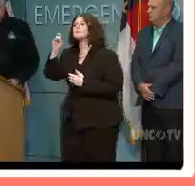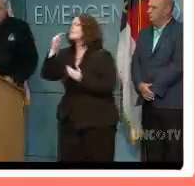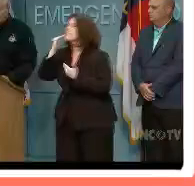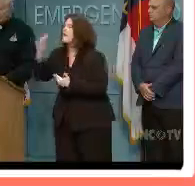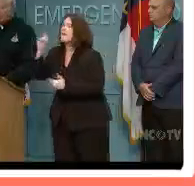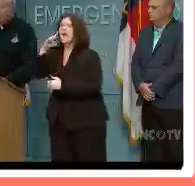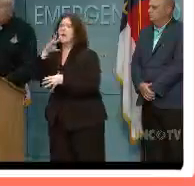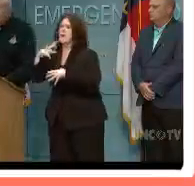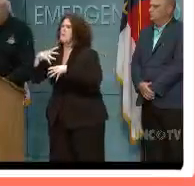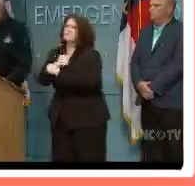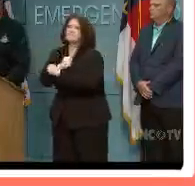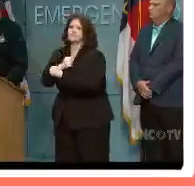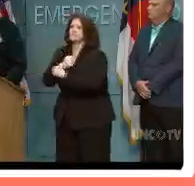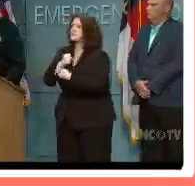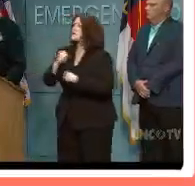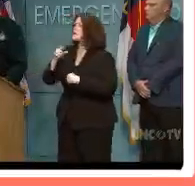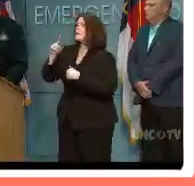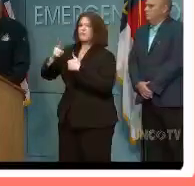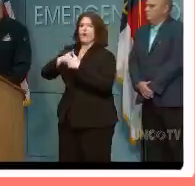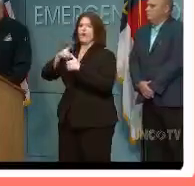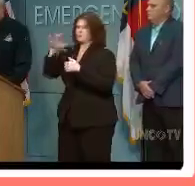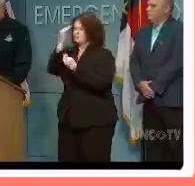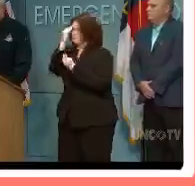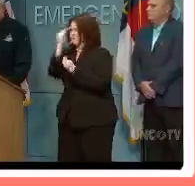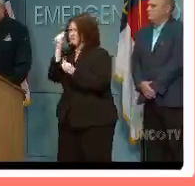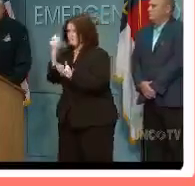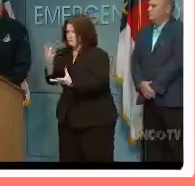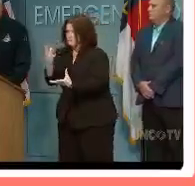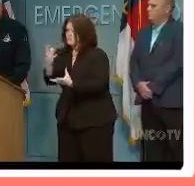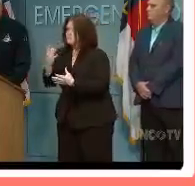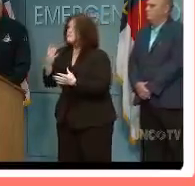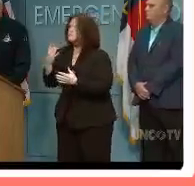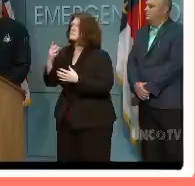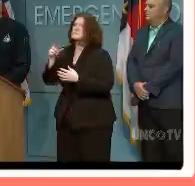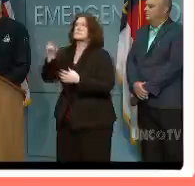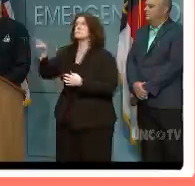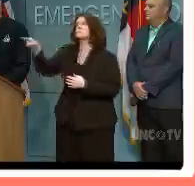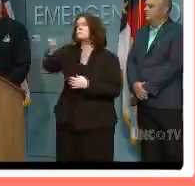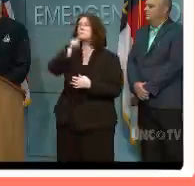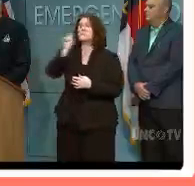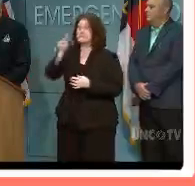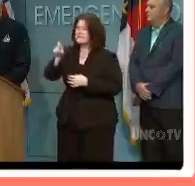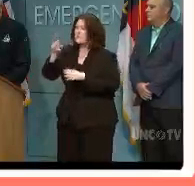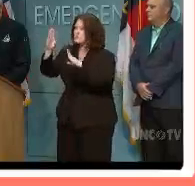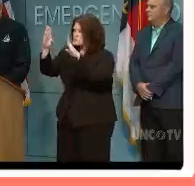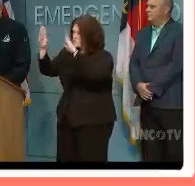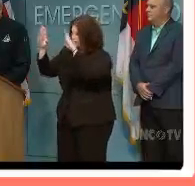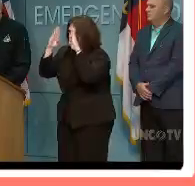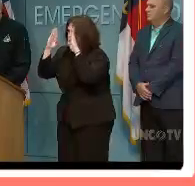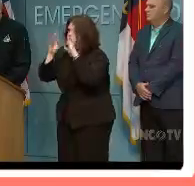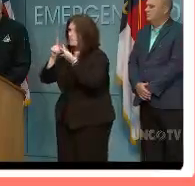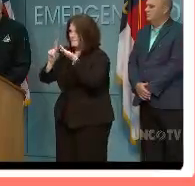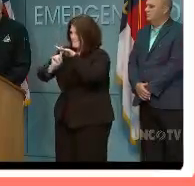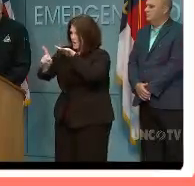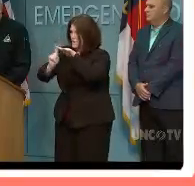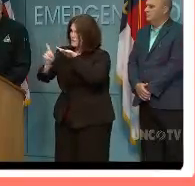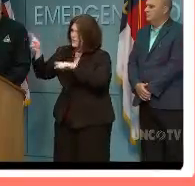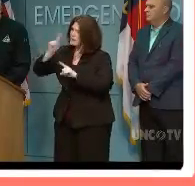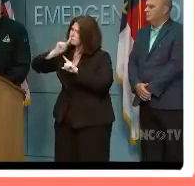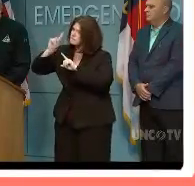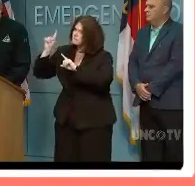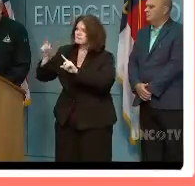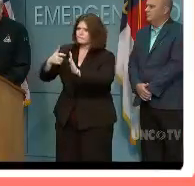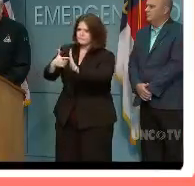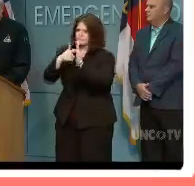Governor. I'll be short. First of all, I just want to say that everyone needs to heed the evacuation orders that have